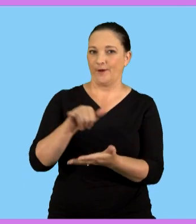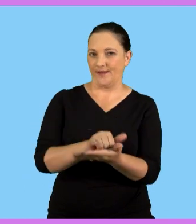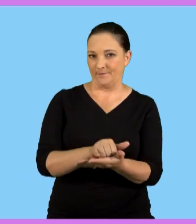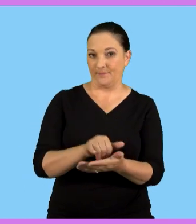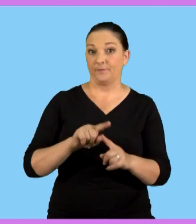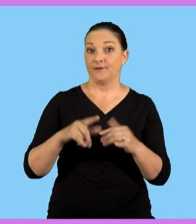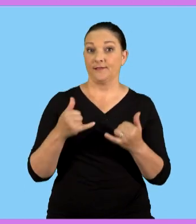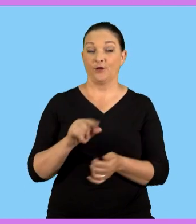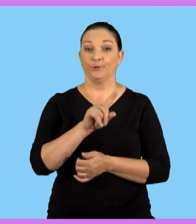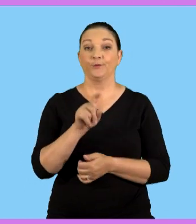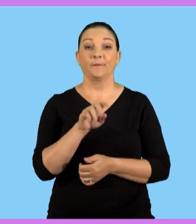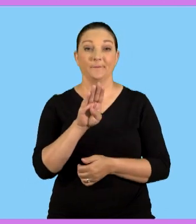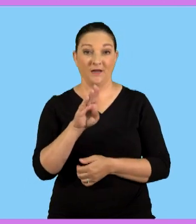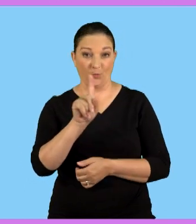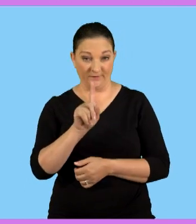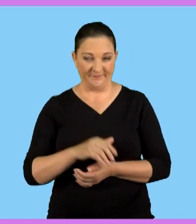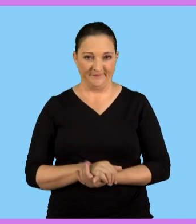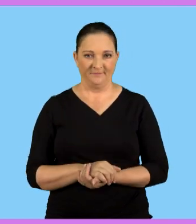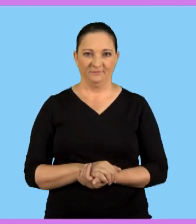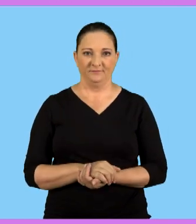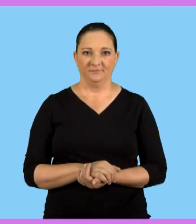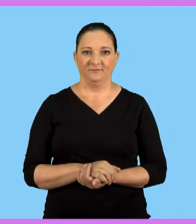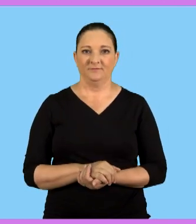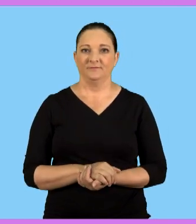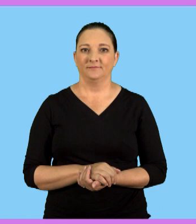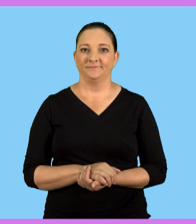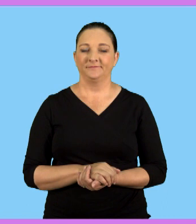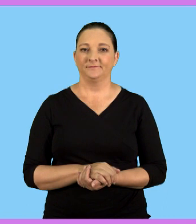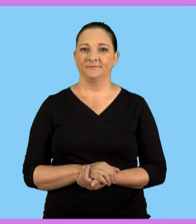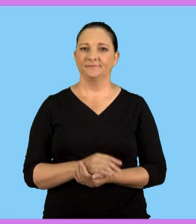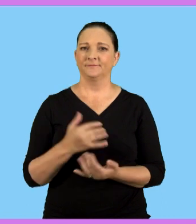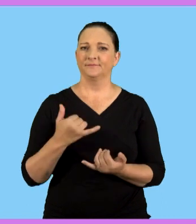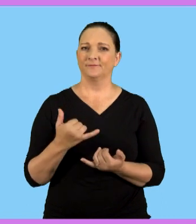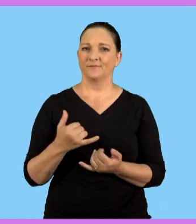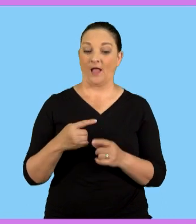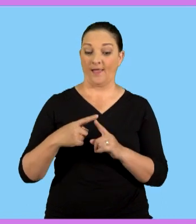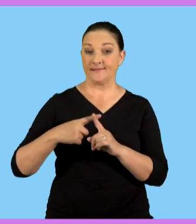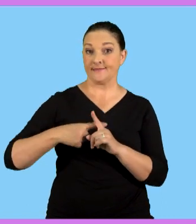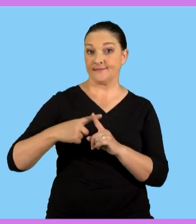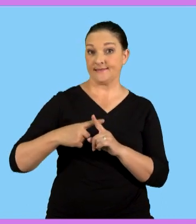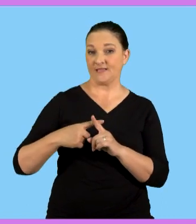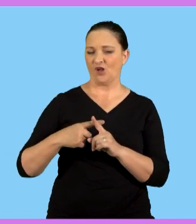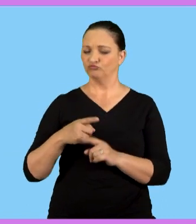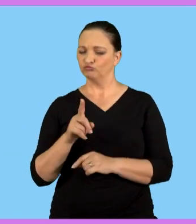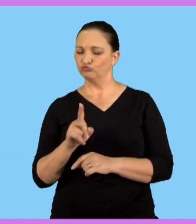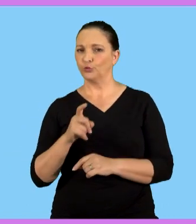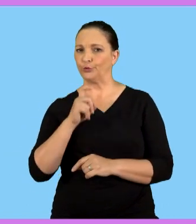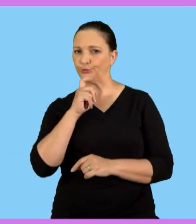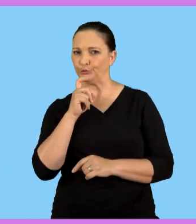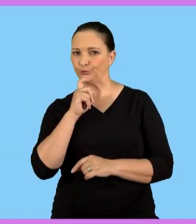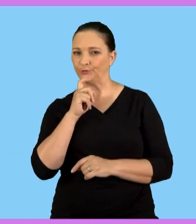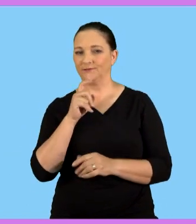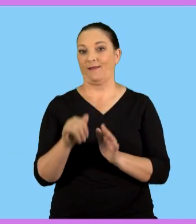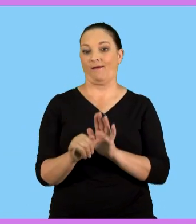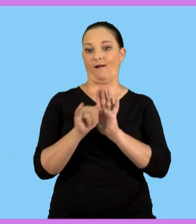at question number B. In question number B, we say identify the type of scale used on this map.